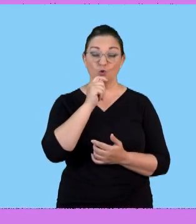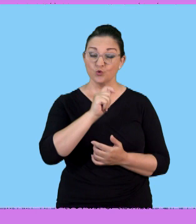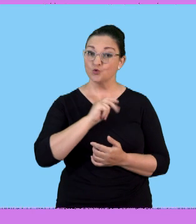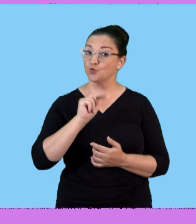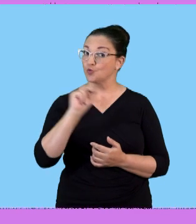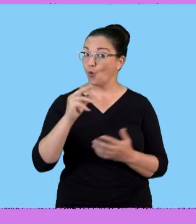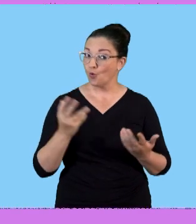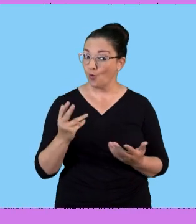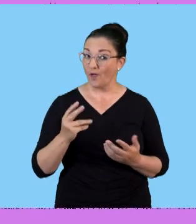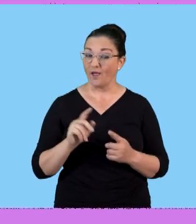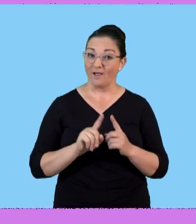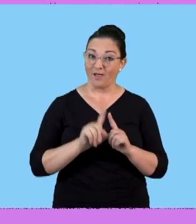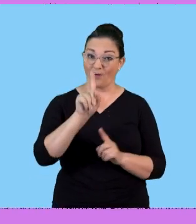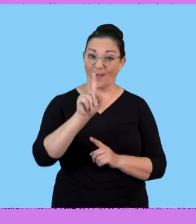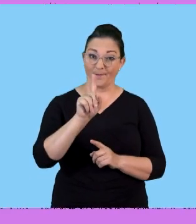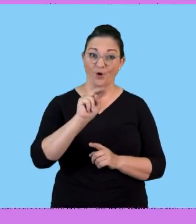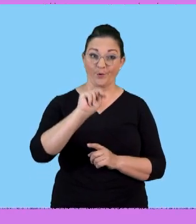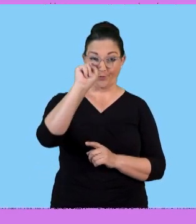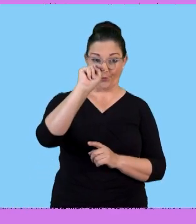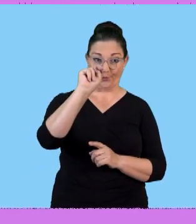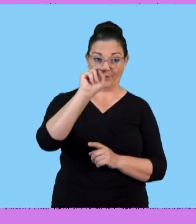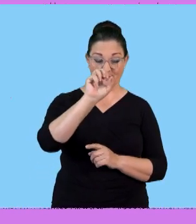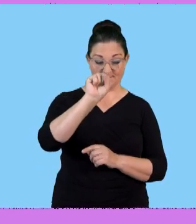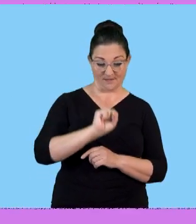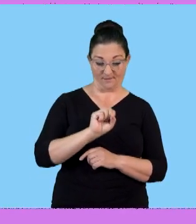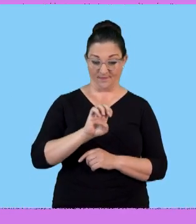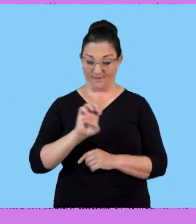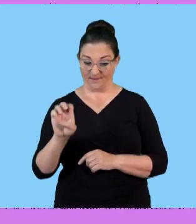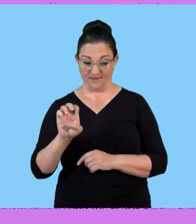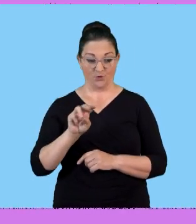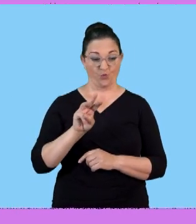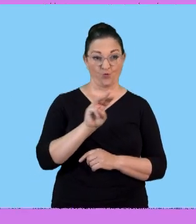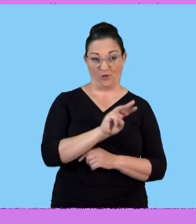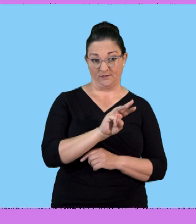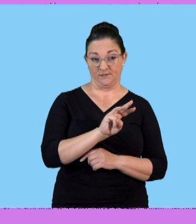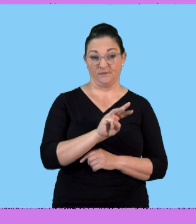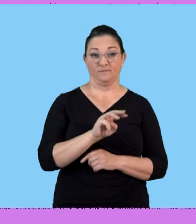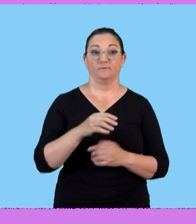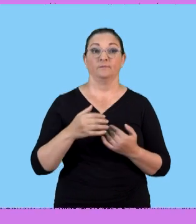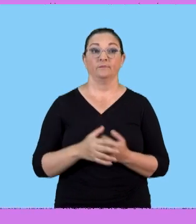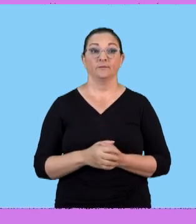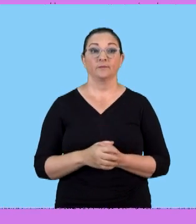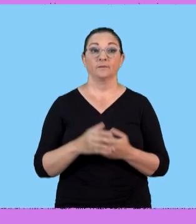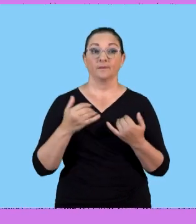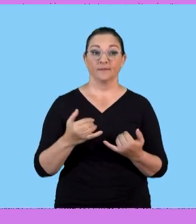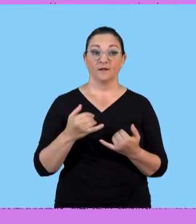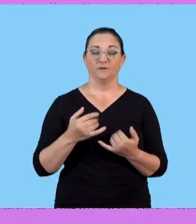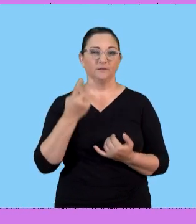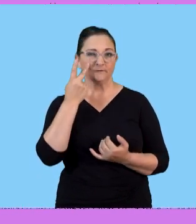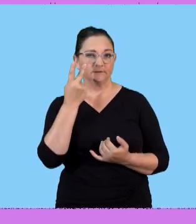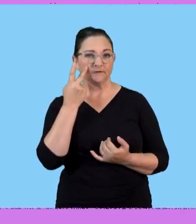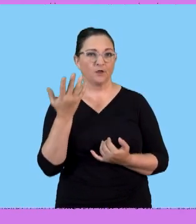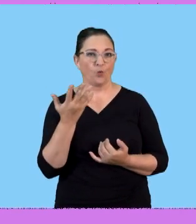meaning then, south, east, and west. Right, so now let's